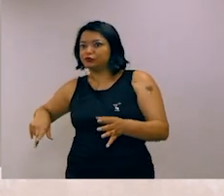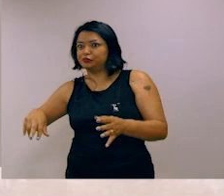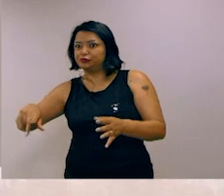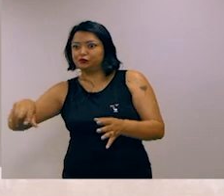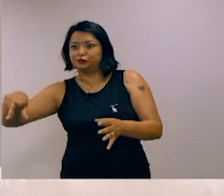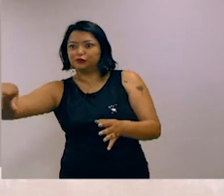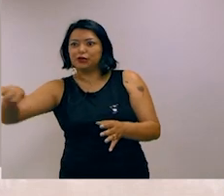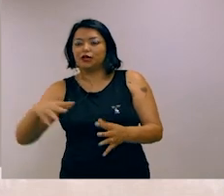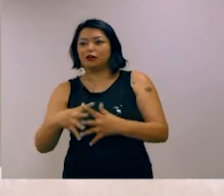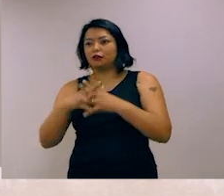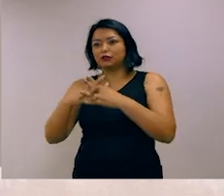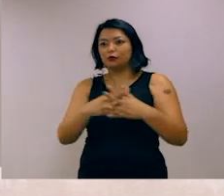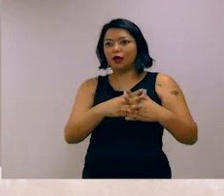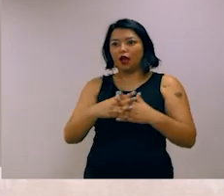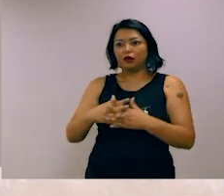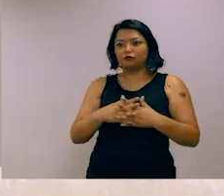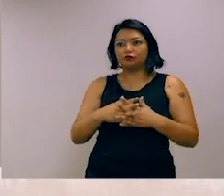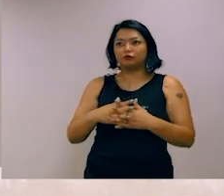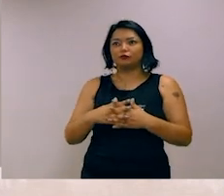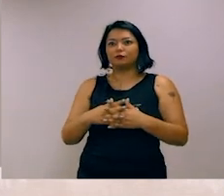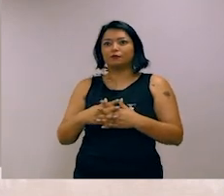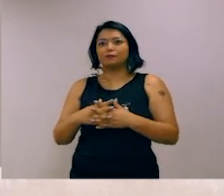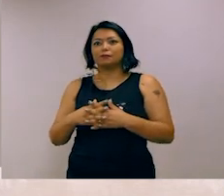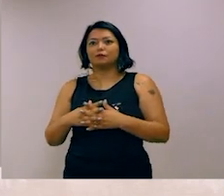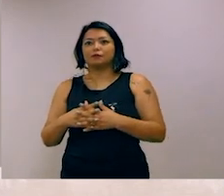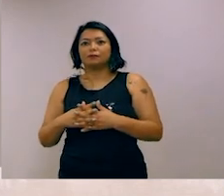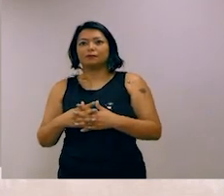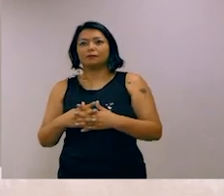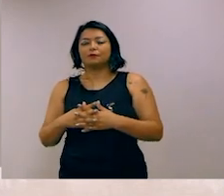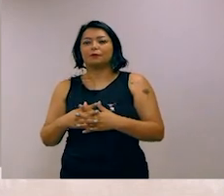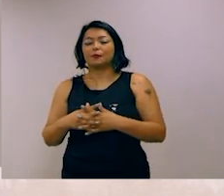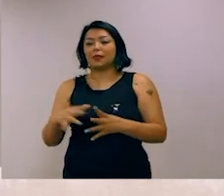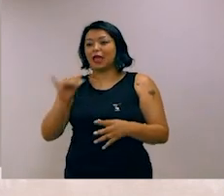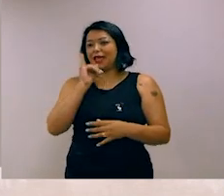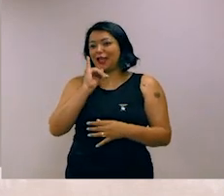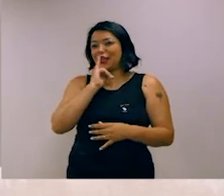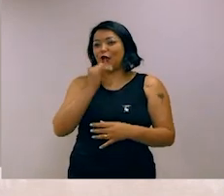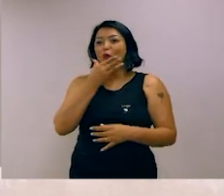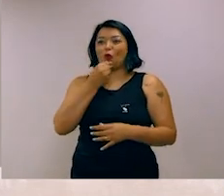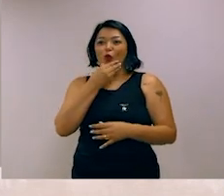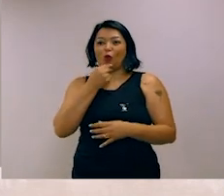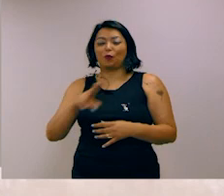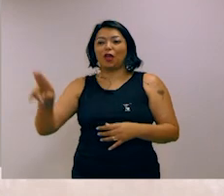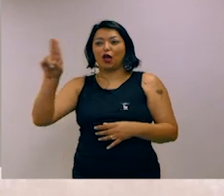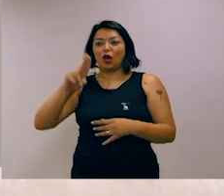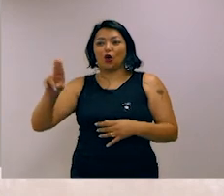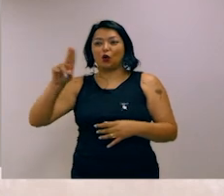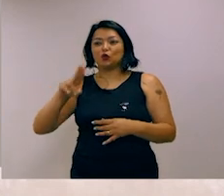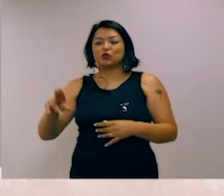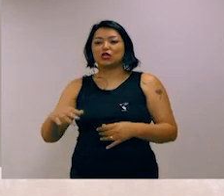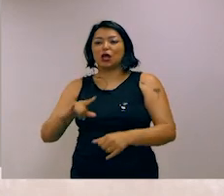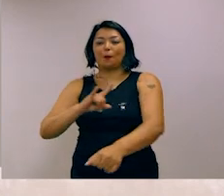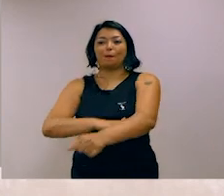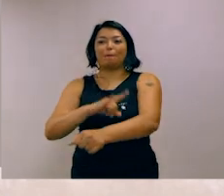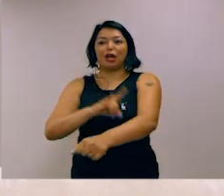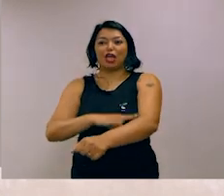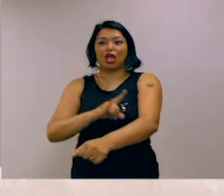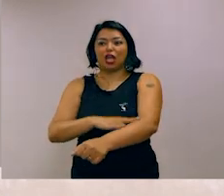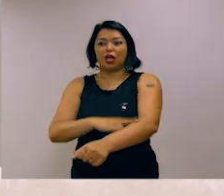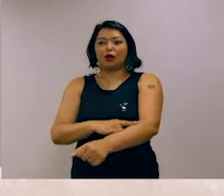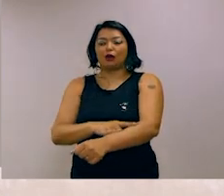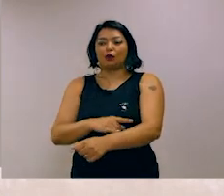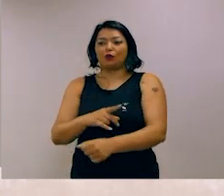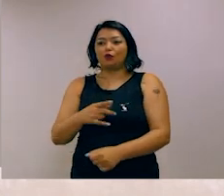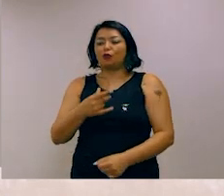better when they pee in public toilets. So to those of you who can see, this is a small